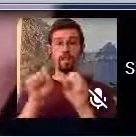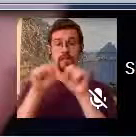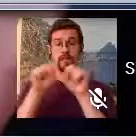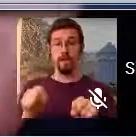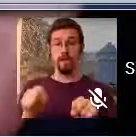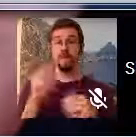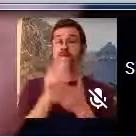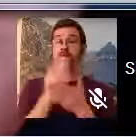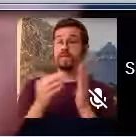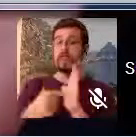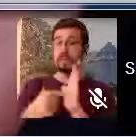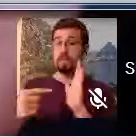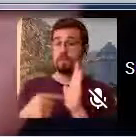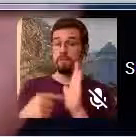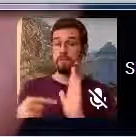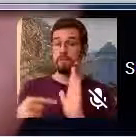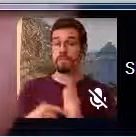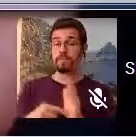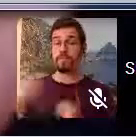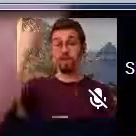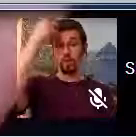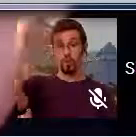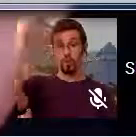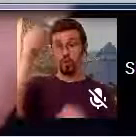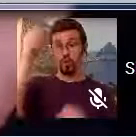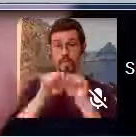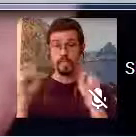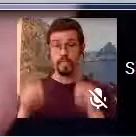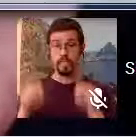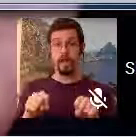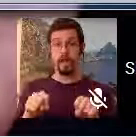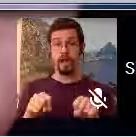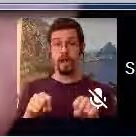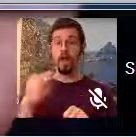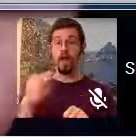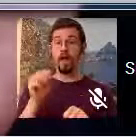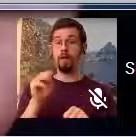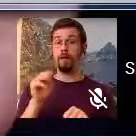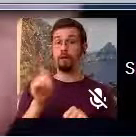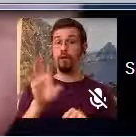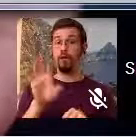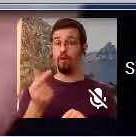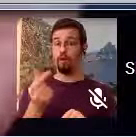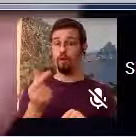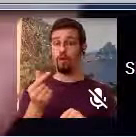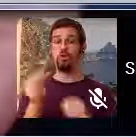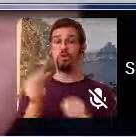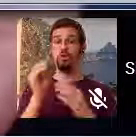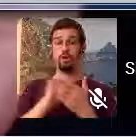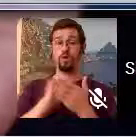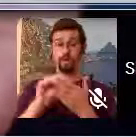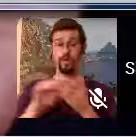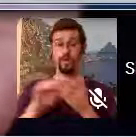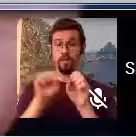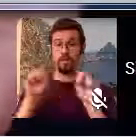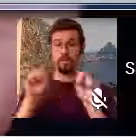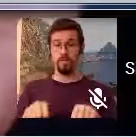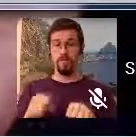Stokie System, Hamburg Notation System. I'm going to have to spell this.